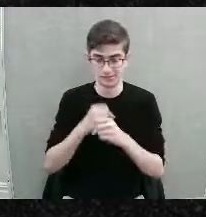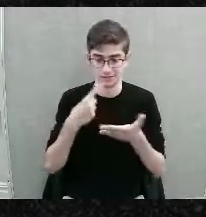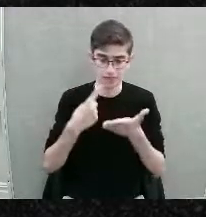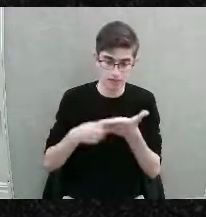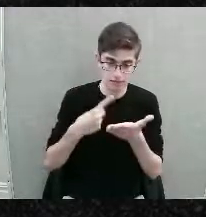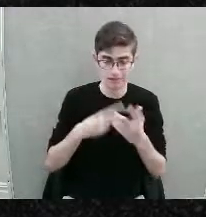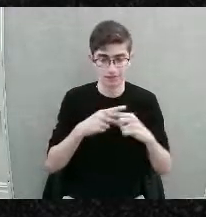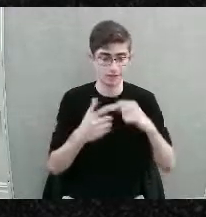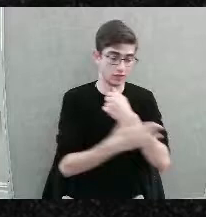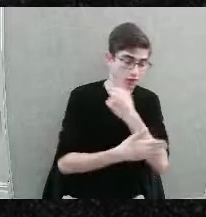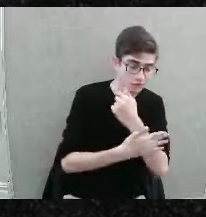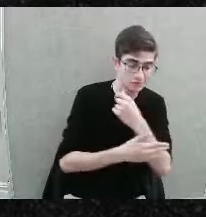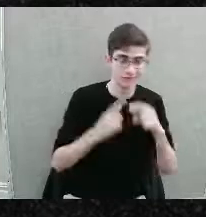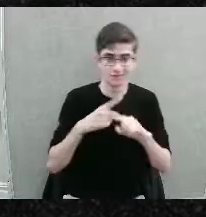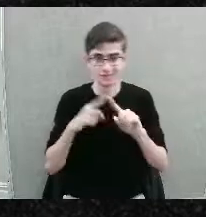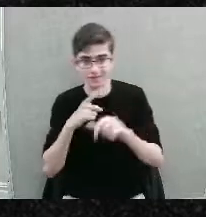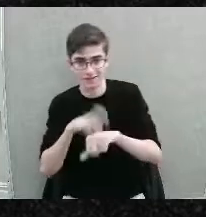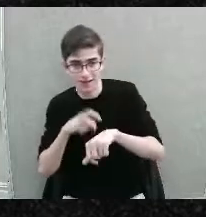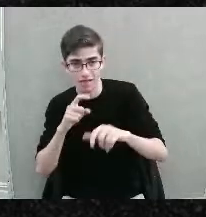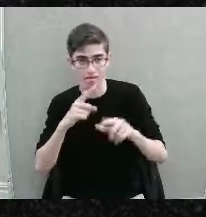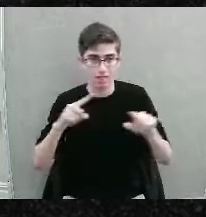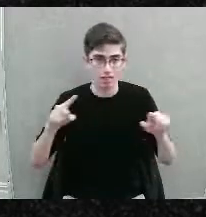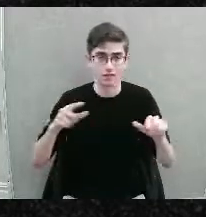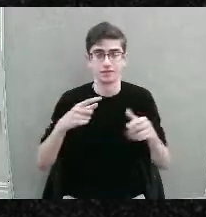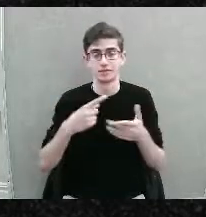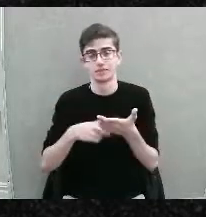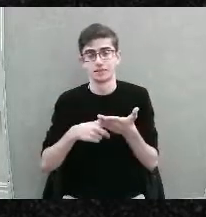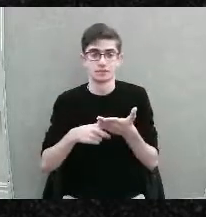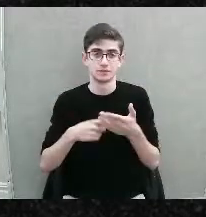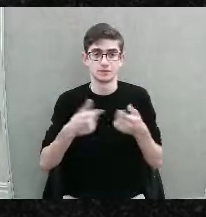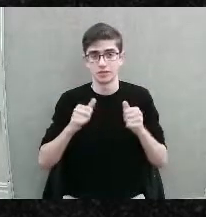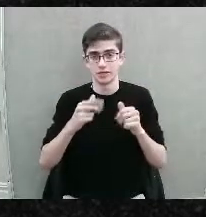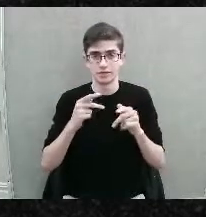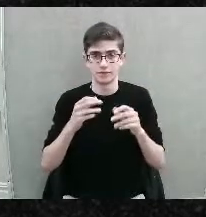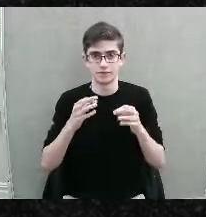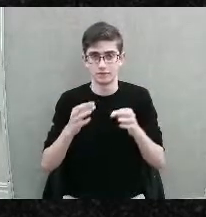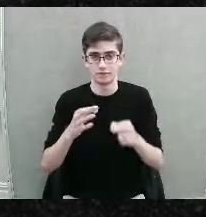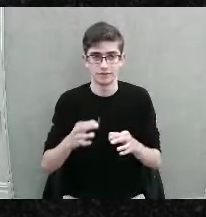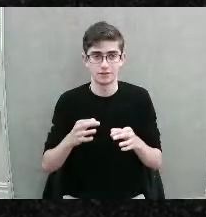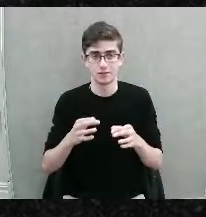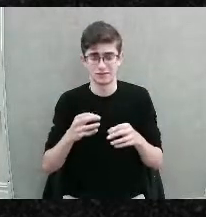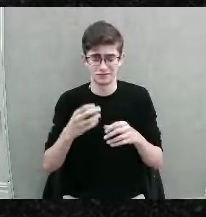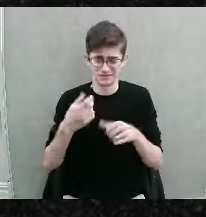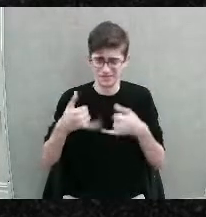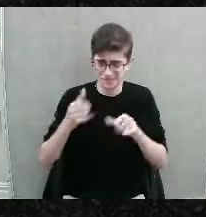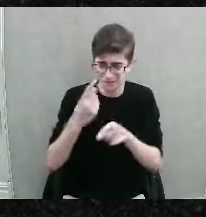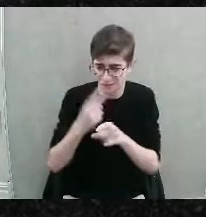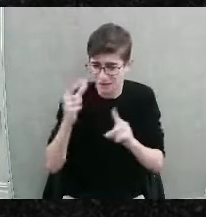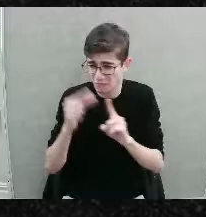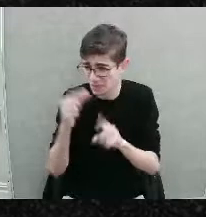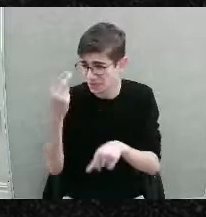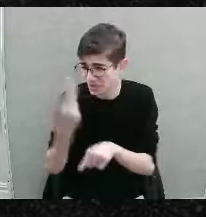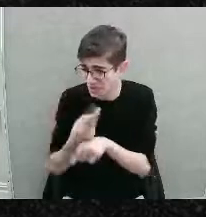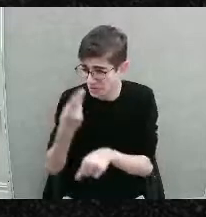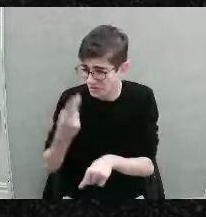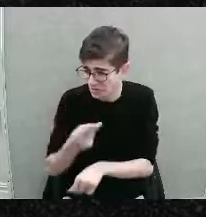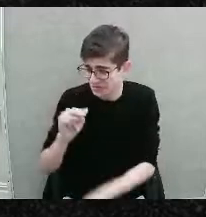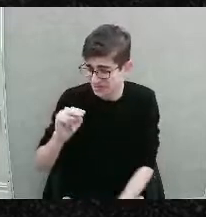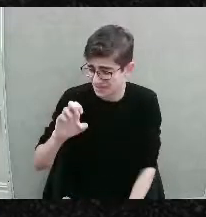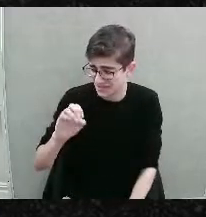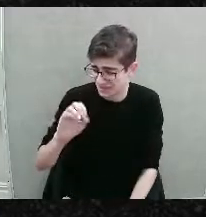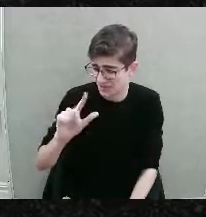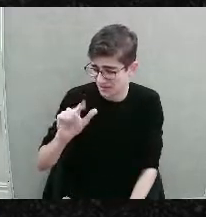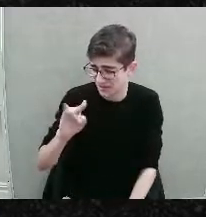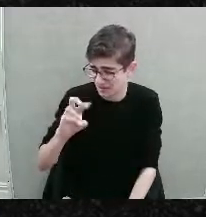spatial contexts, Janet mentioned this, right? And we debated, for example, is neoliberalism even still the best term? You know, if it